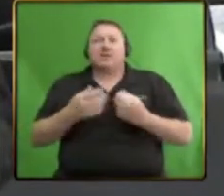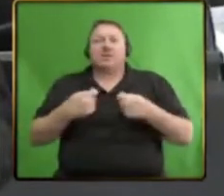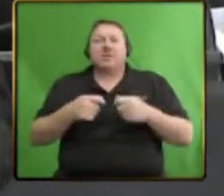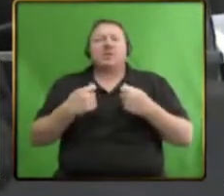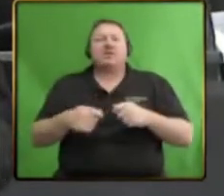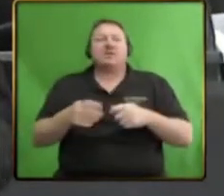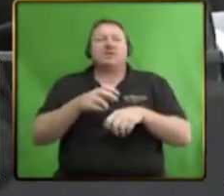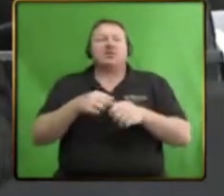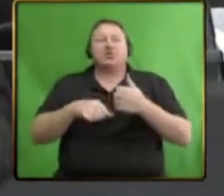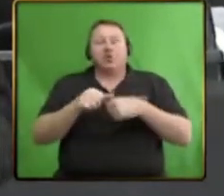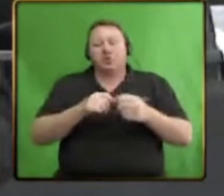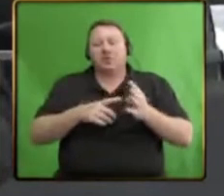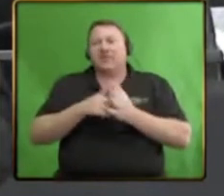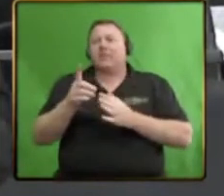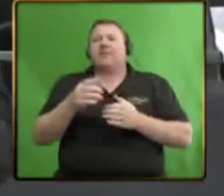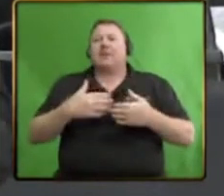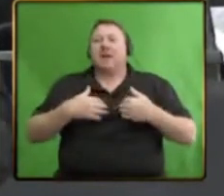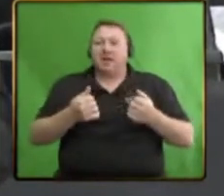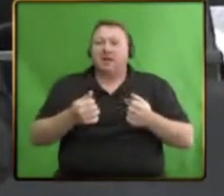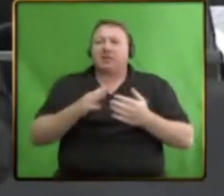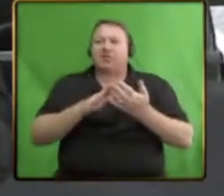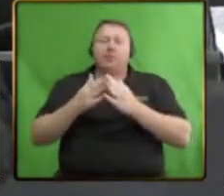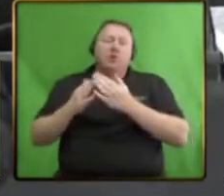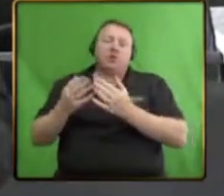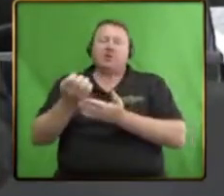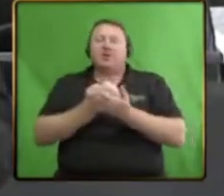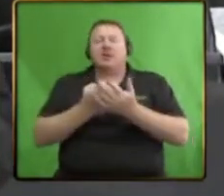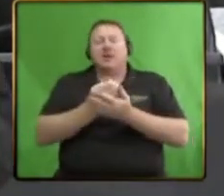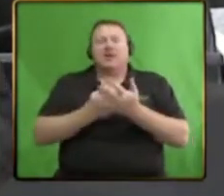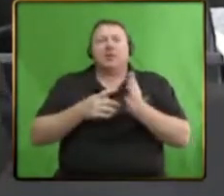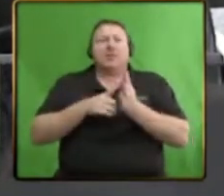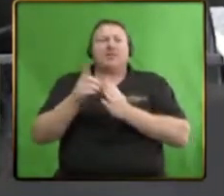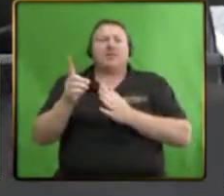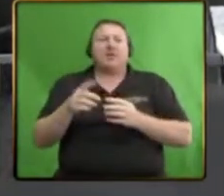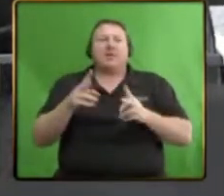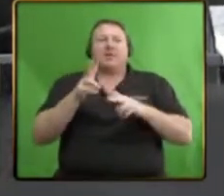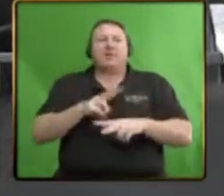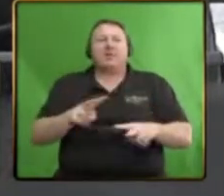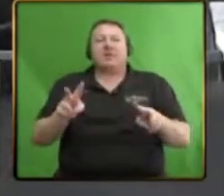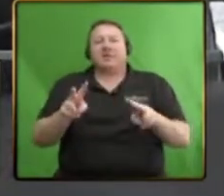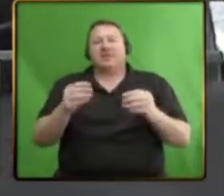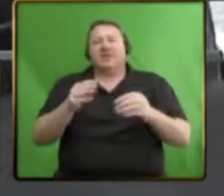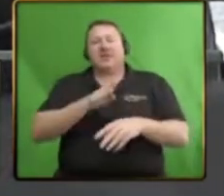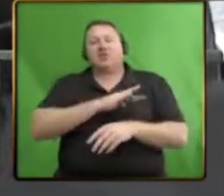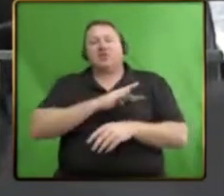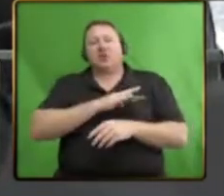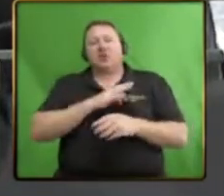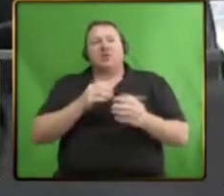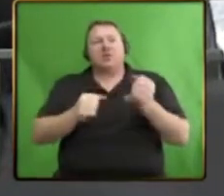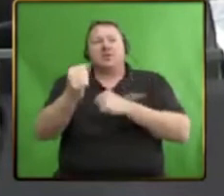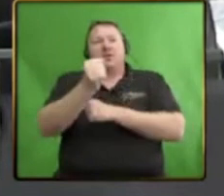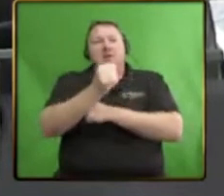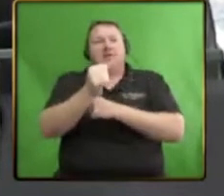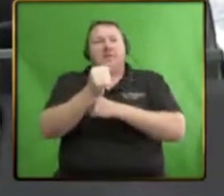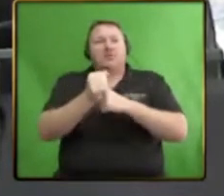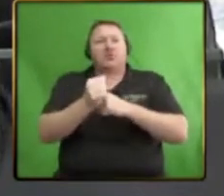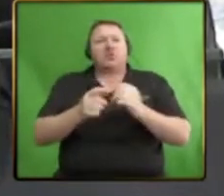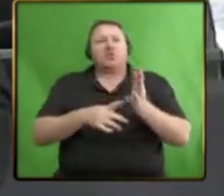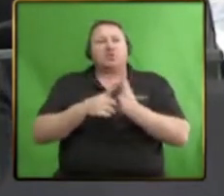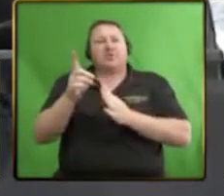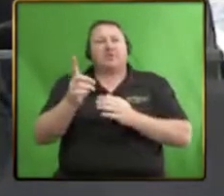social development, health, community and economic development, peace and security, and infrastructure